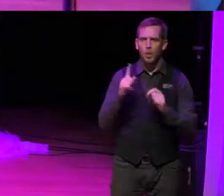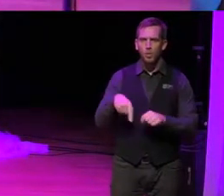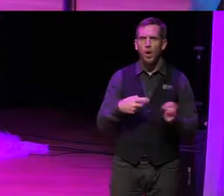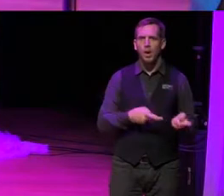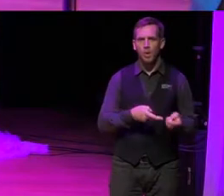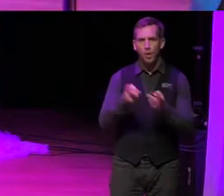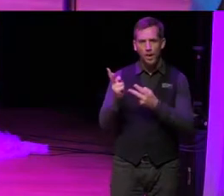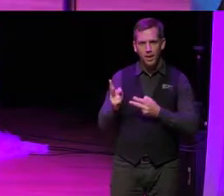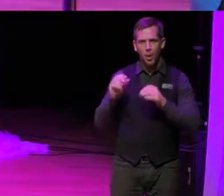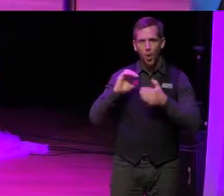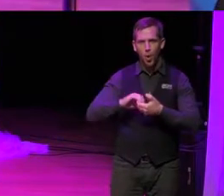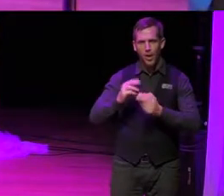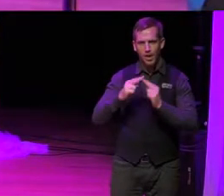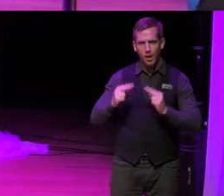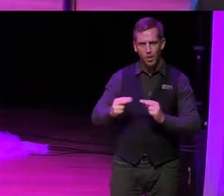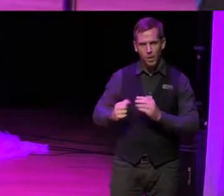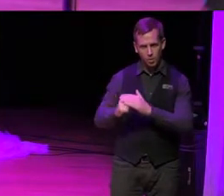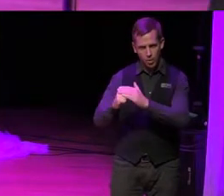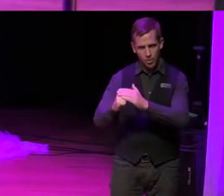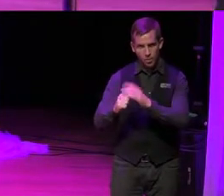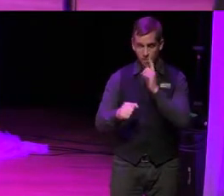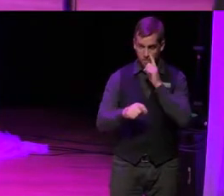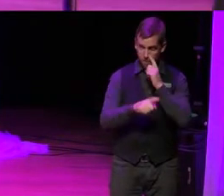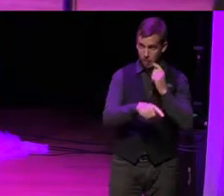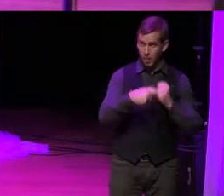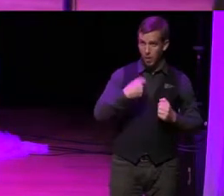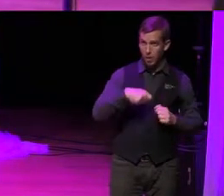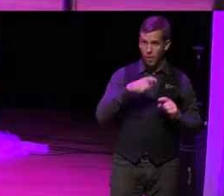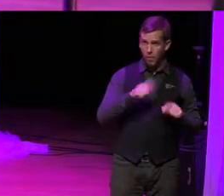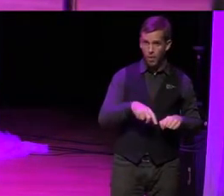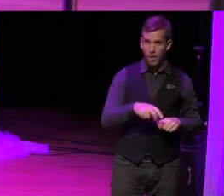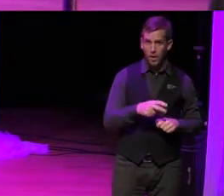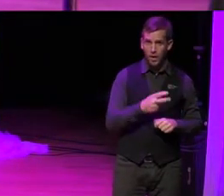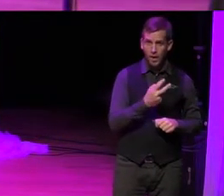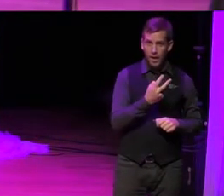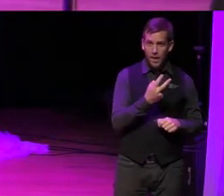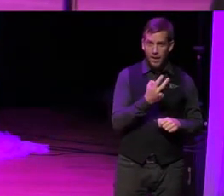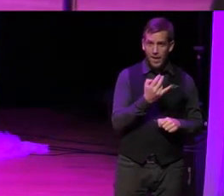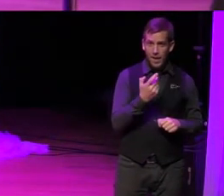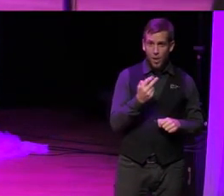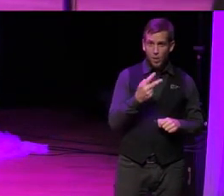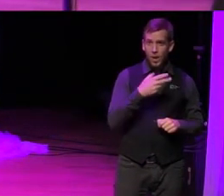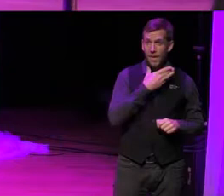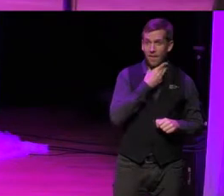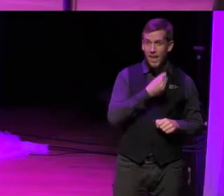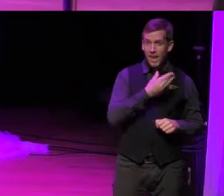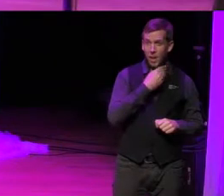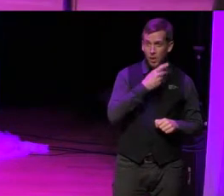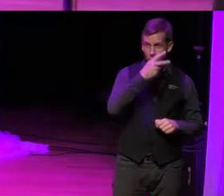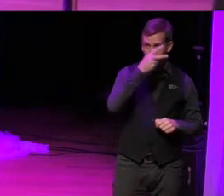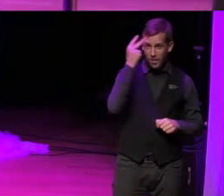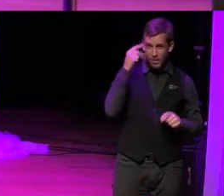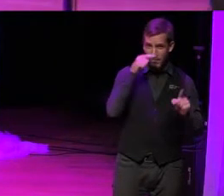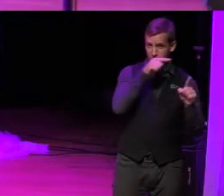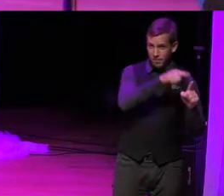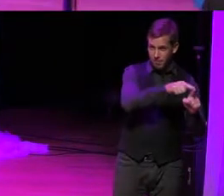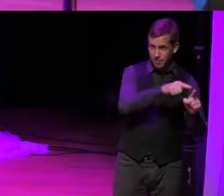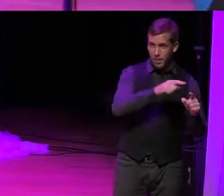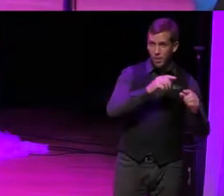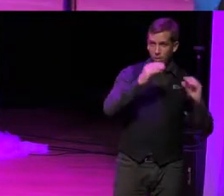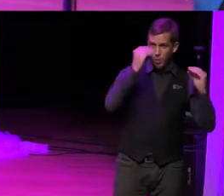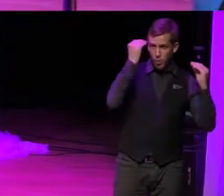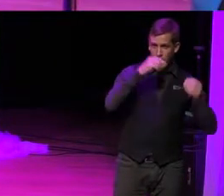International Assistance. Martin is the chairman of the Vilnius-based International Elections Study Center, and you are also the